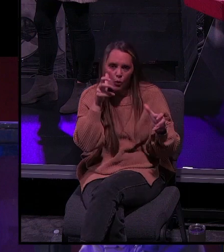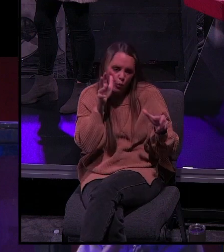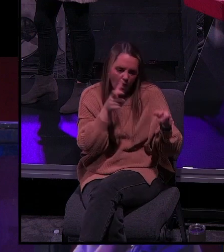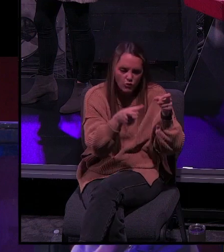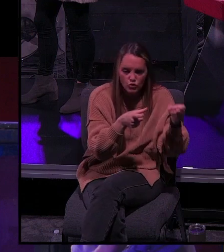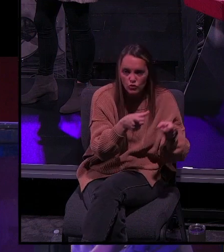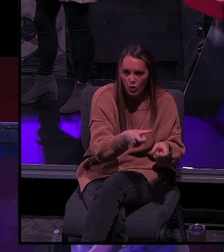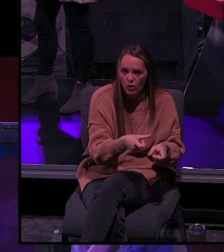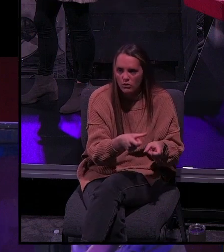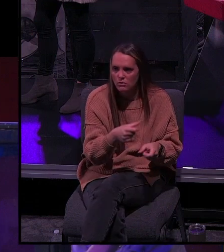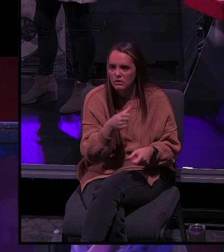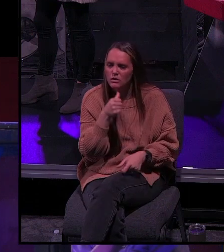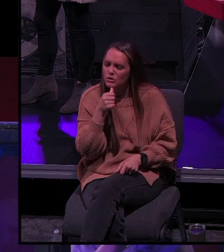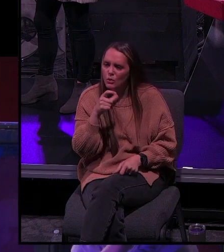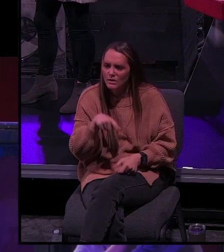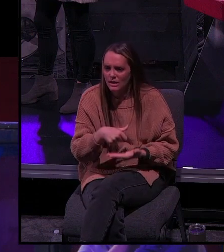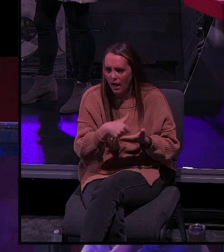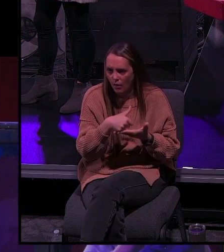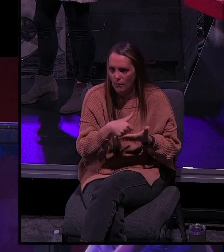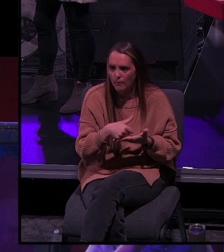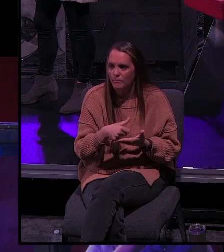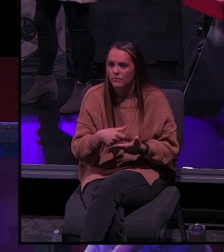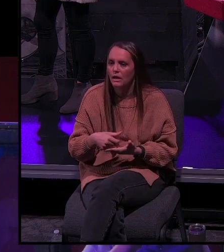You don't need that much help.